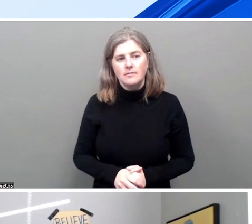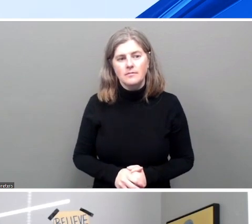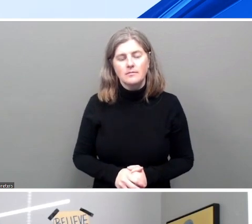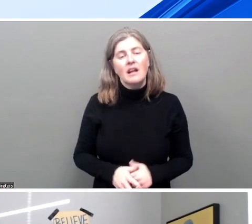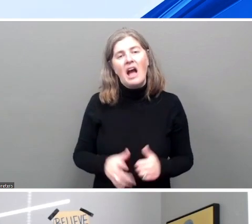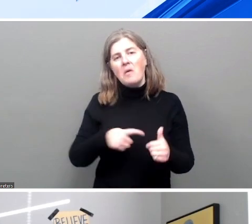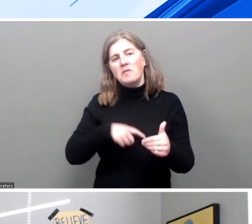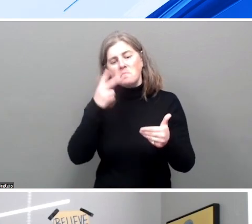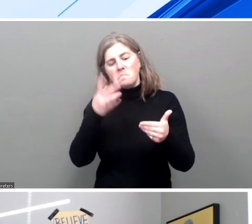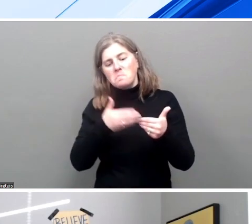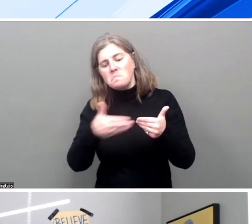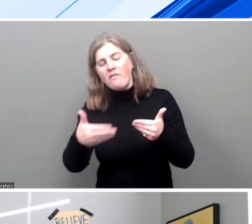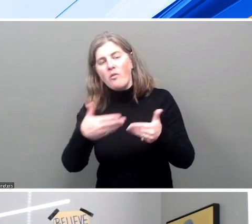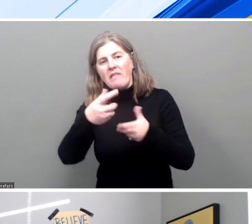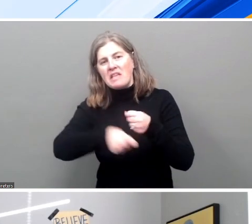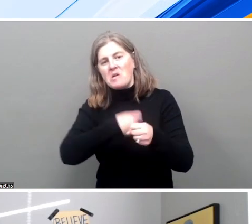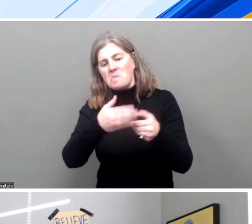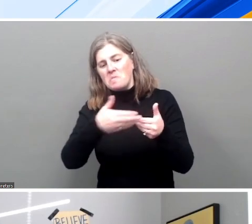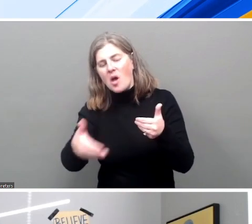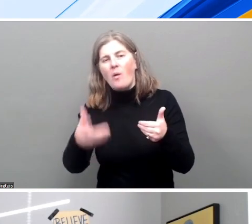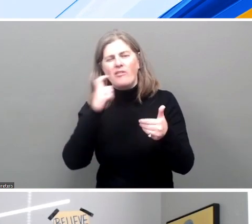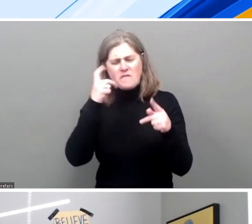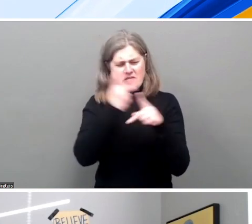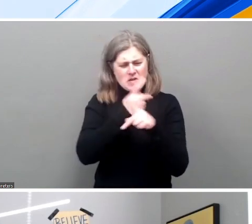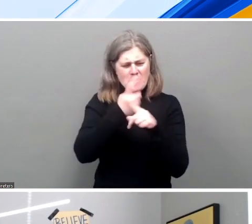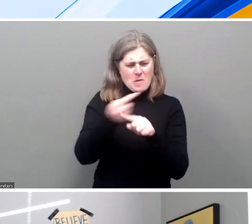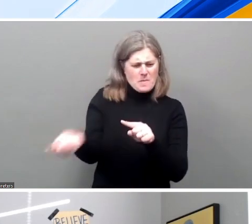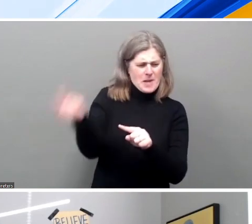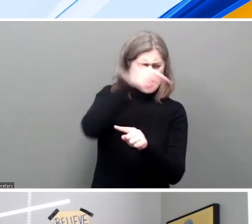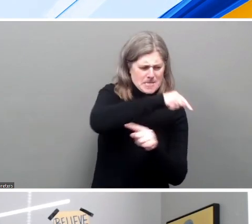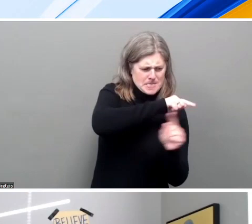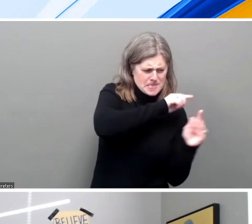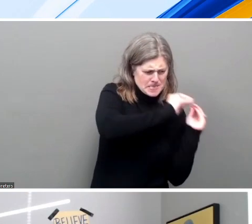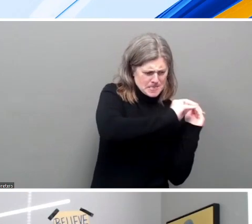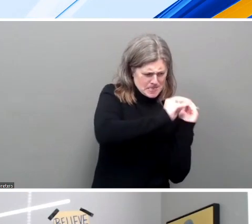of the year. I think we are going to have to factor in,